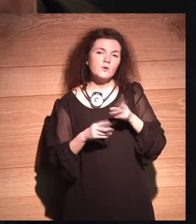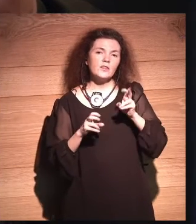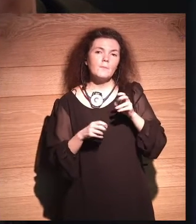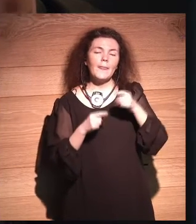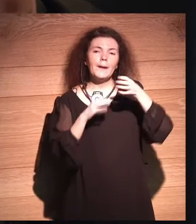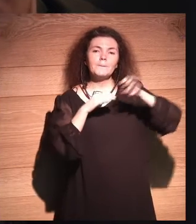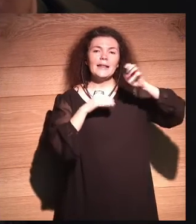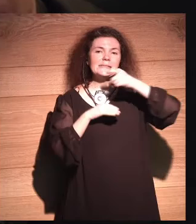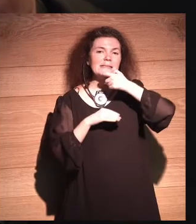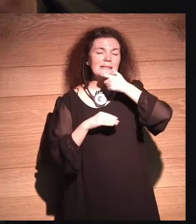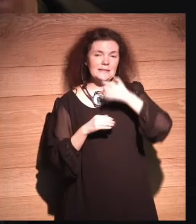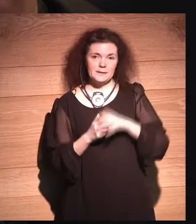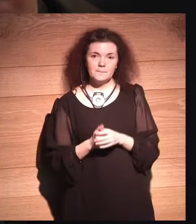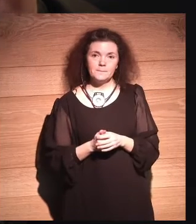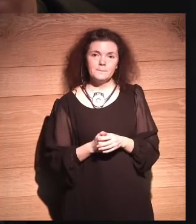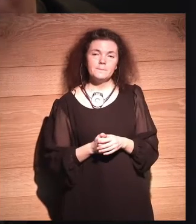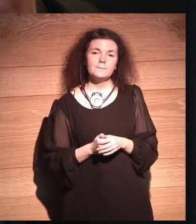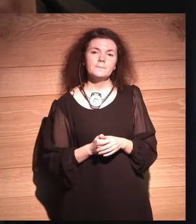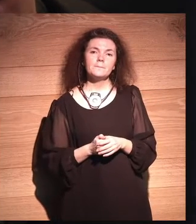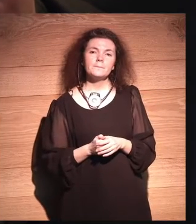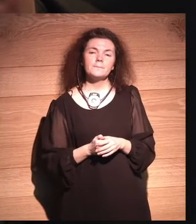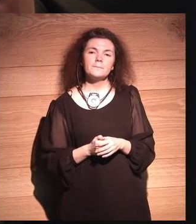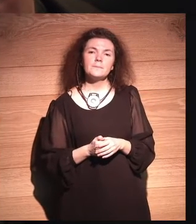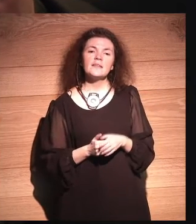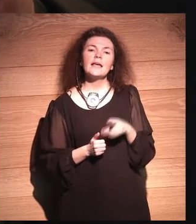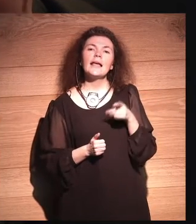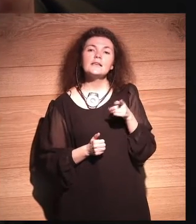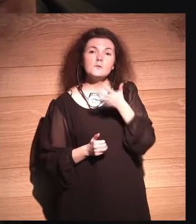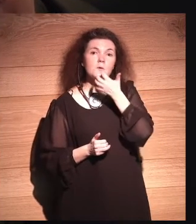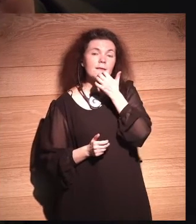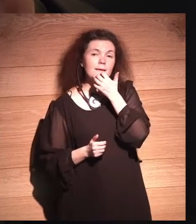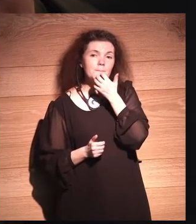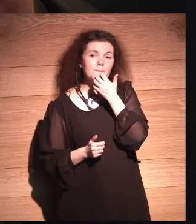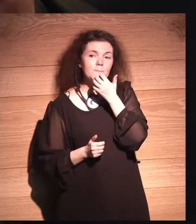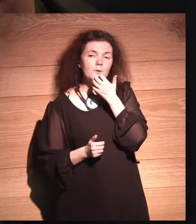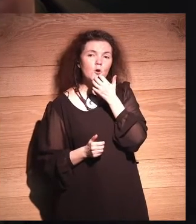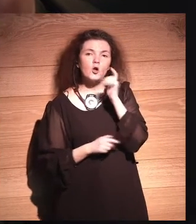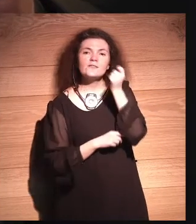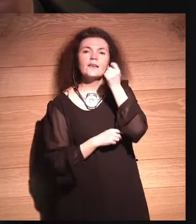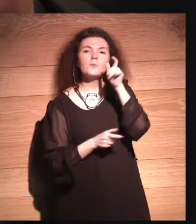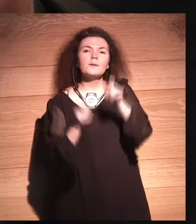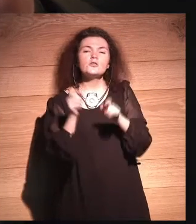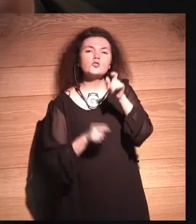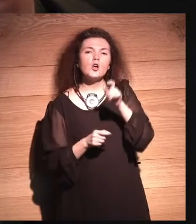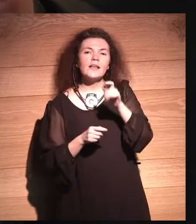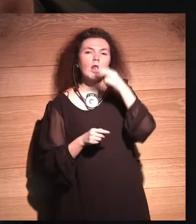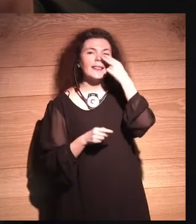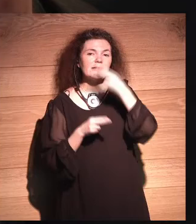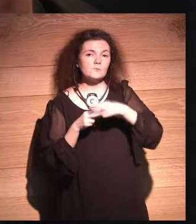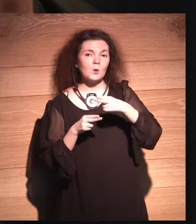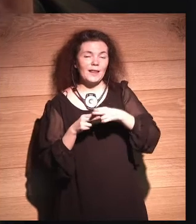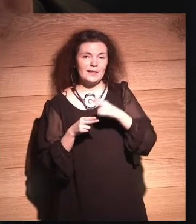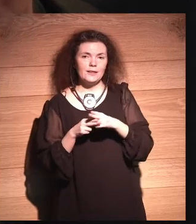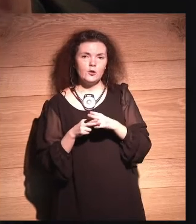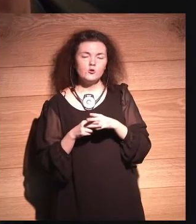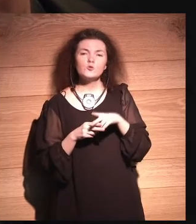were people with clear political interests for achieving this. It was not a problem of the citizens not